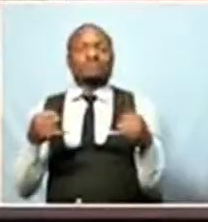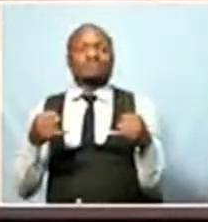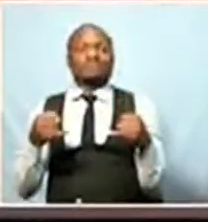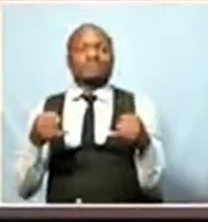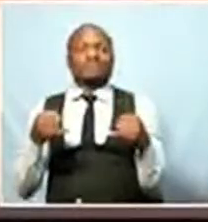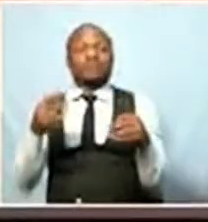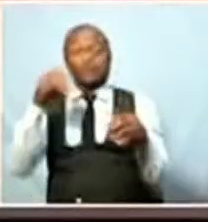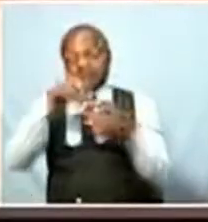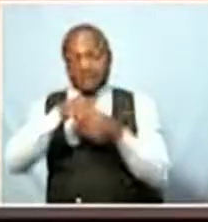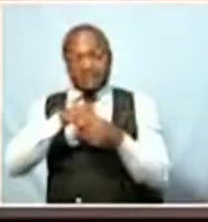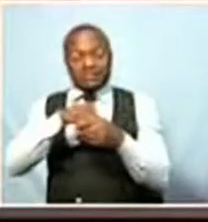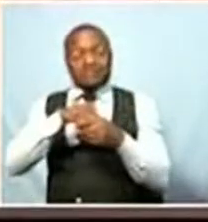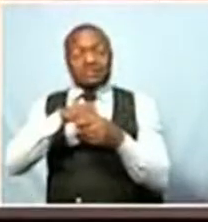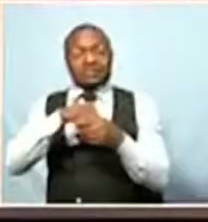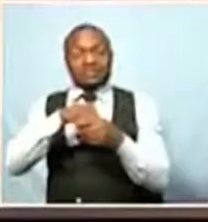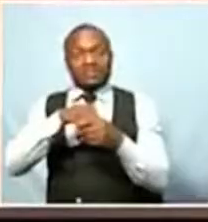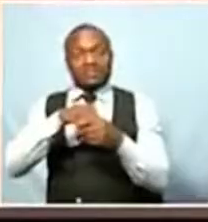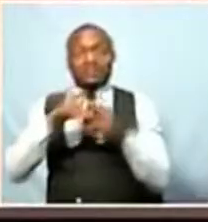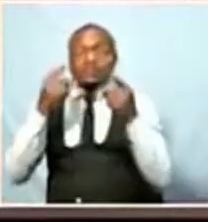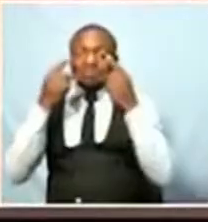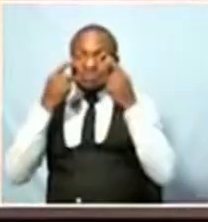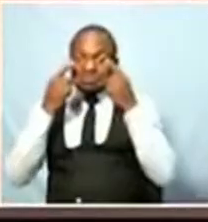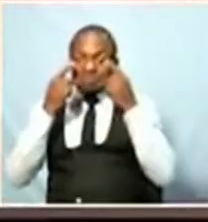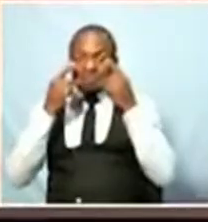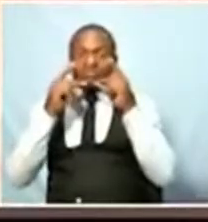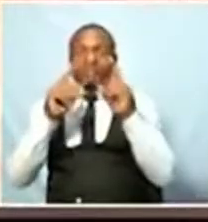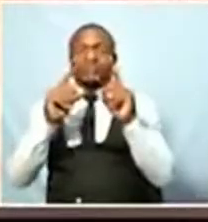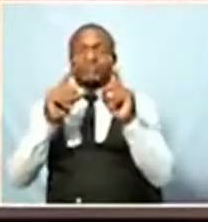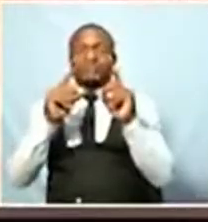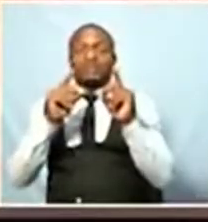is provided through the Public